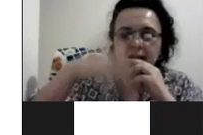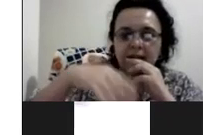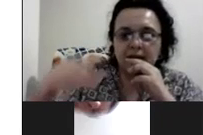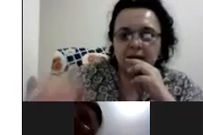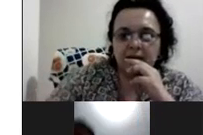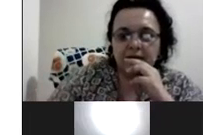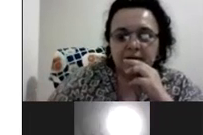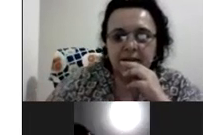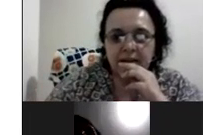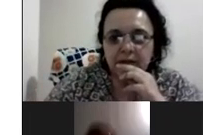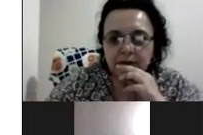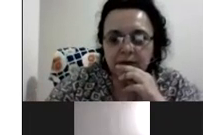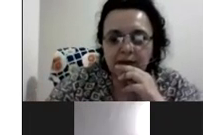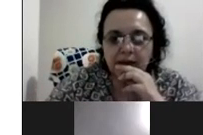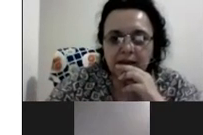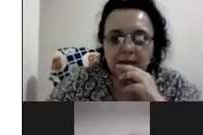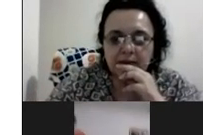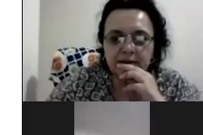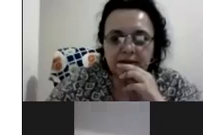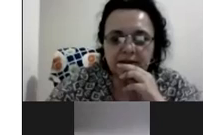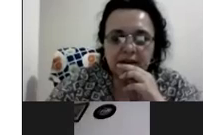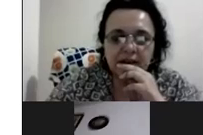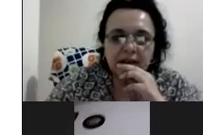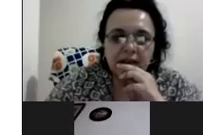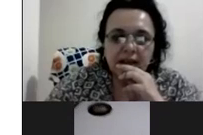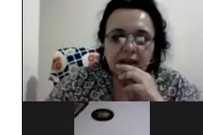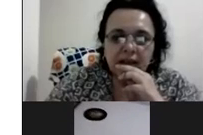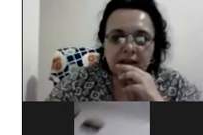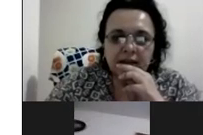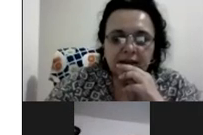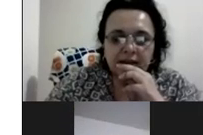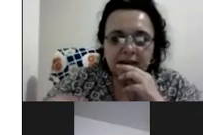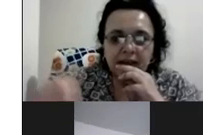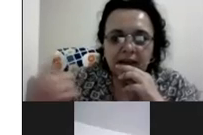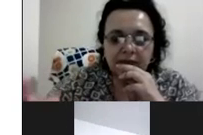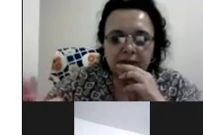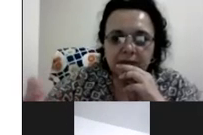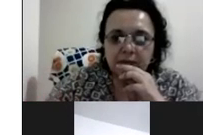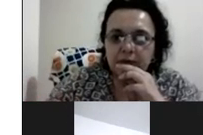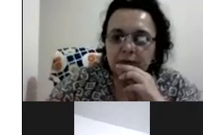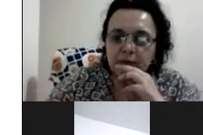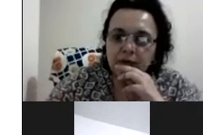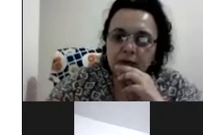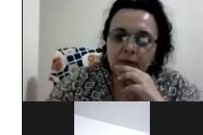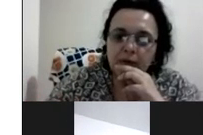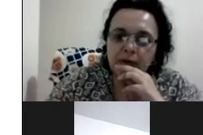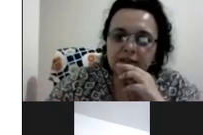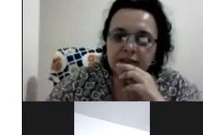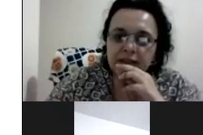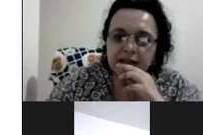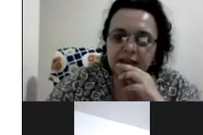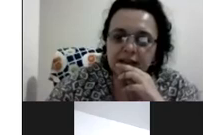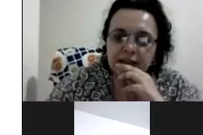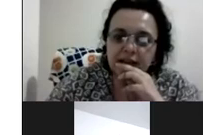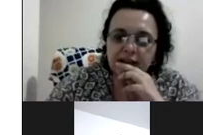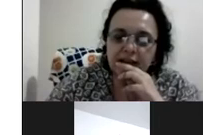it and see if you have any questions. And the day after tomorrow, we will